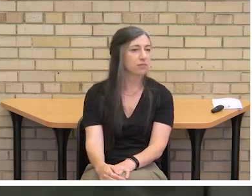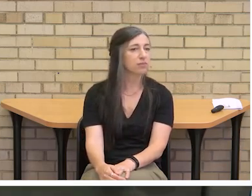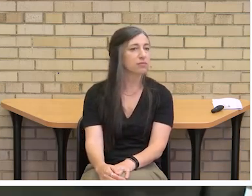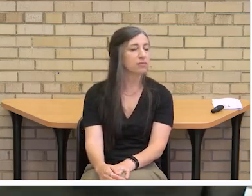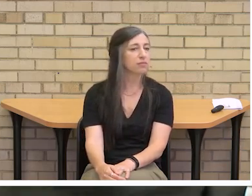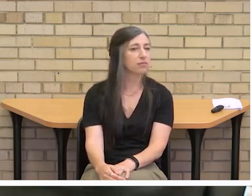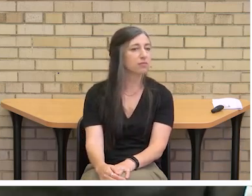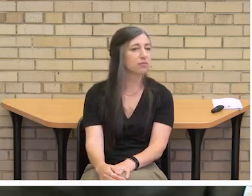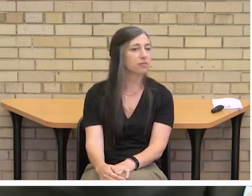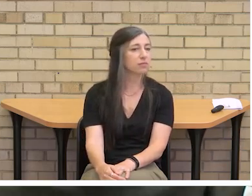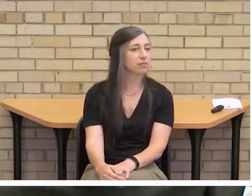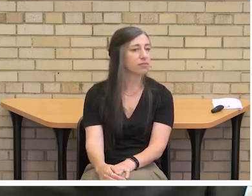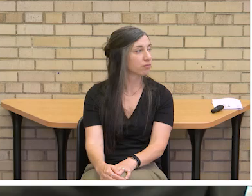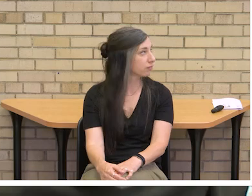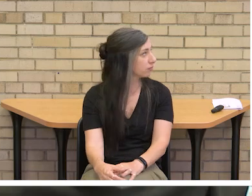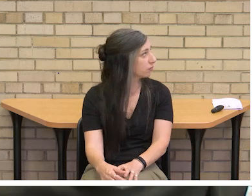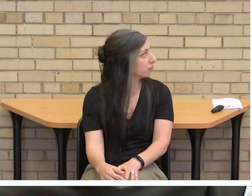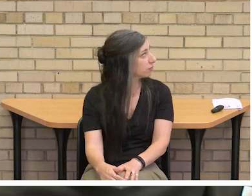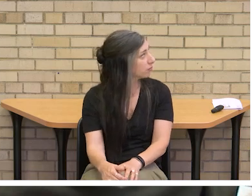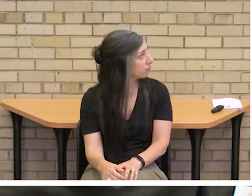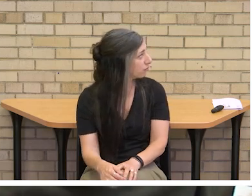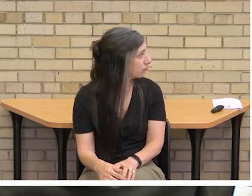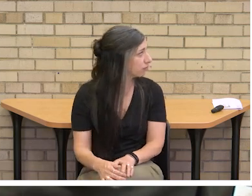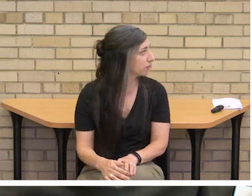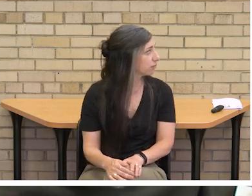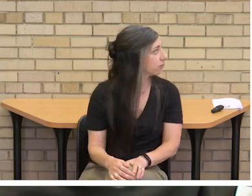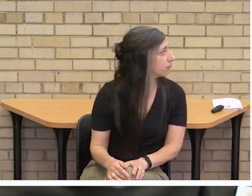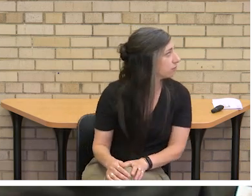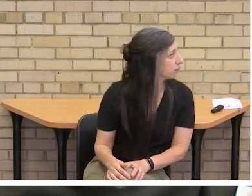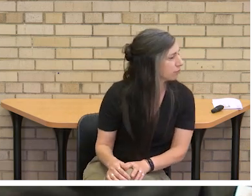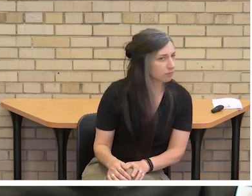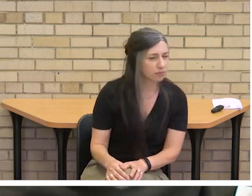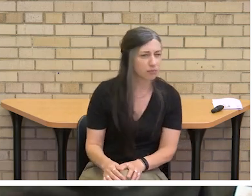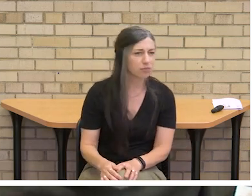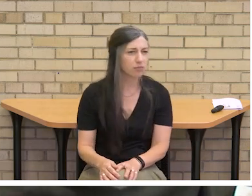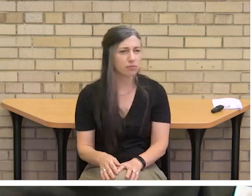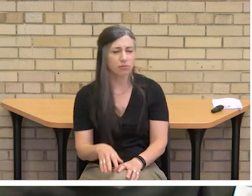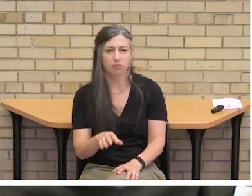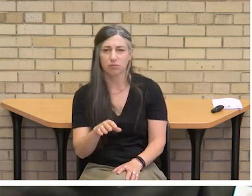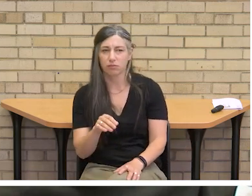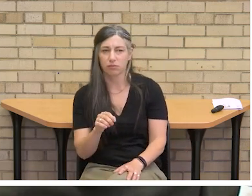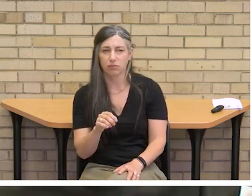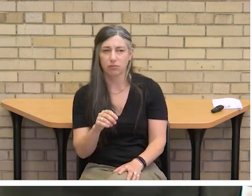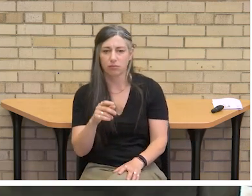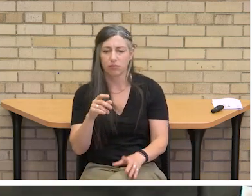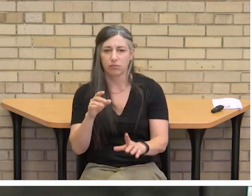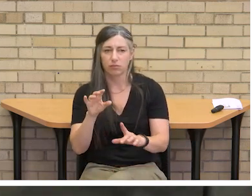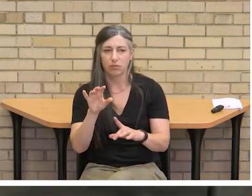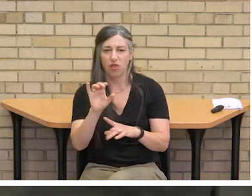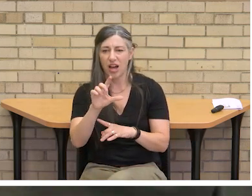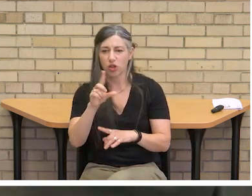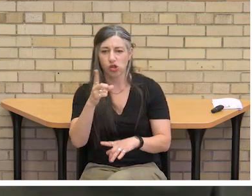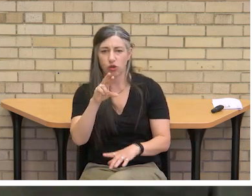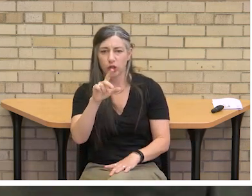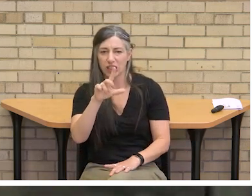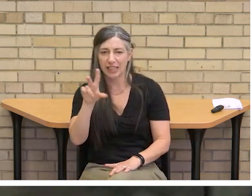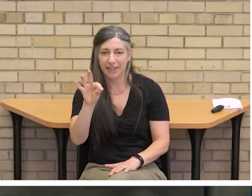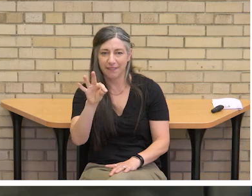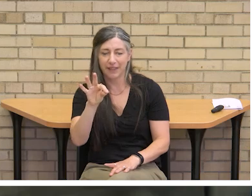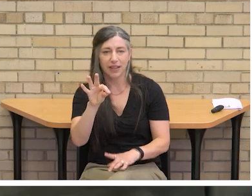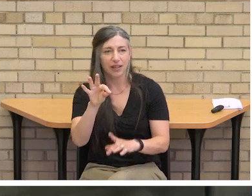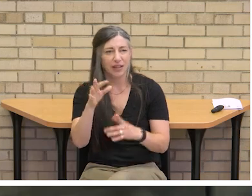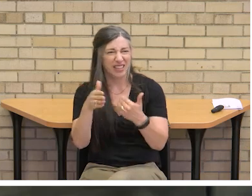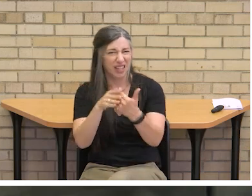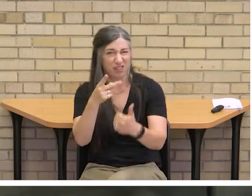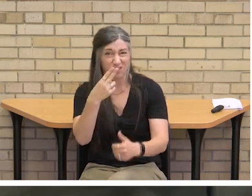The clover leaf in the park, crossing over to Phipps, is that going to be done at the